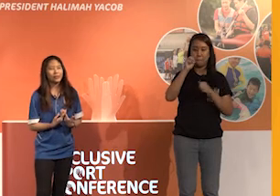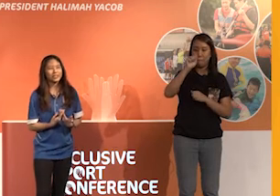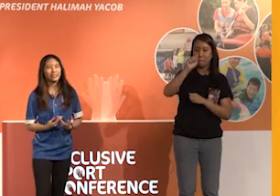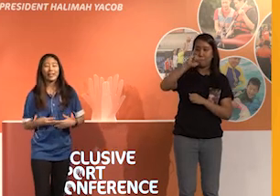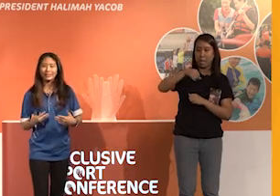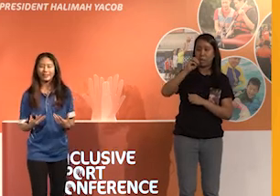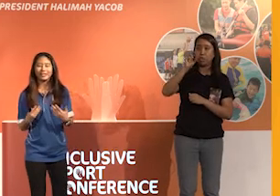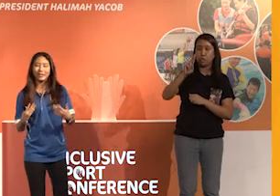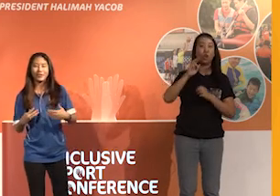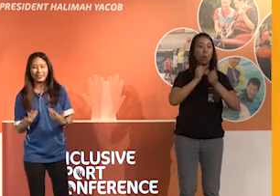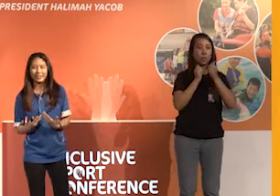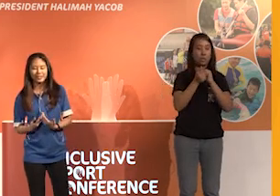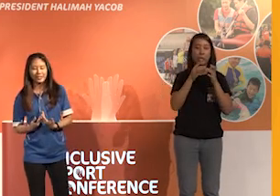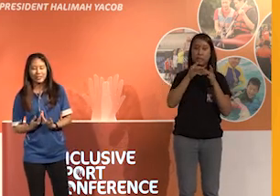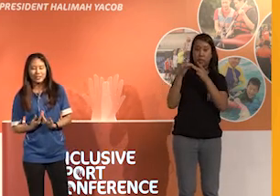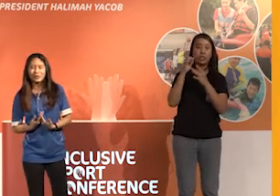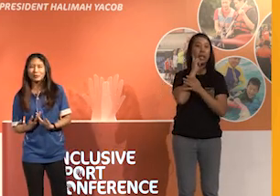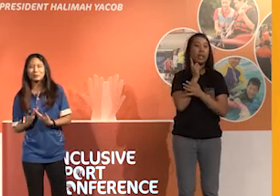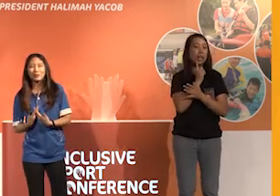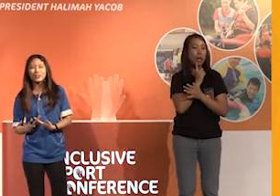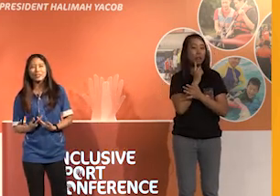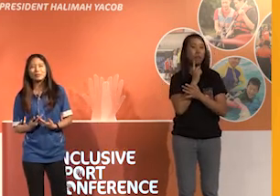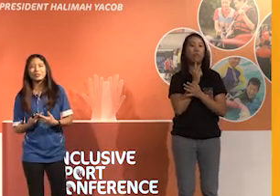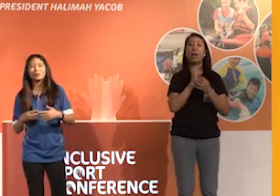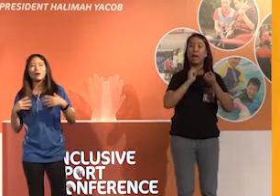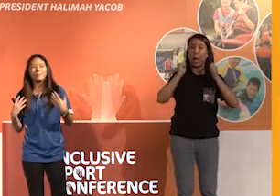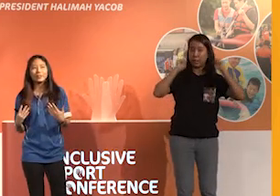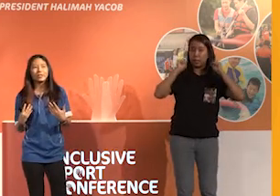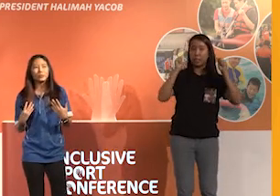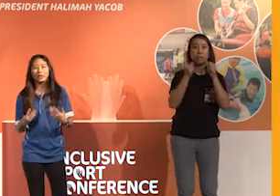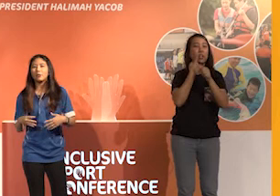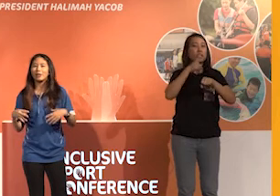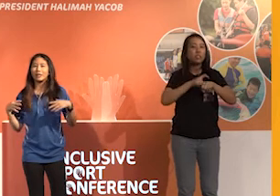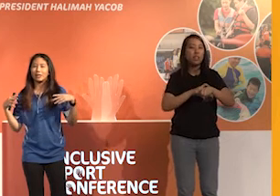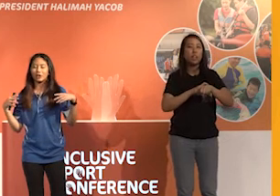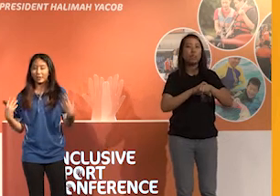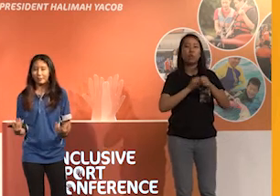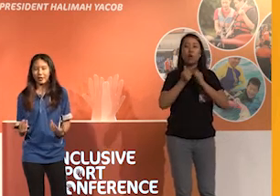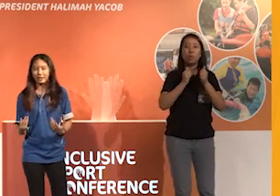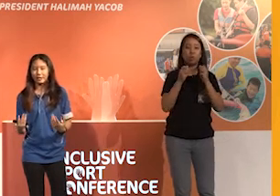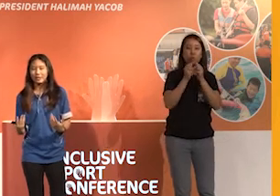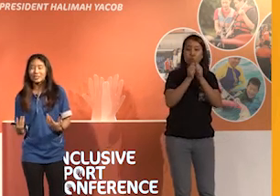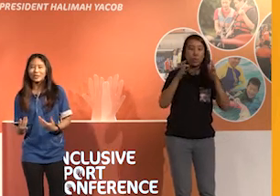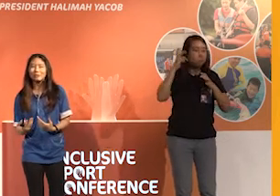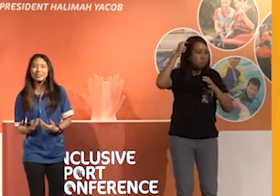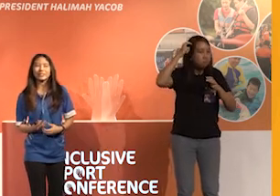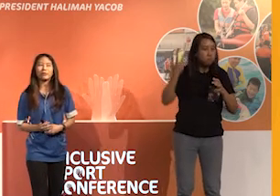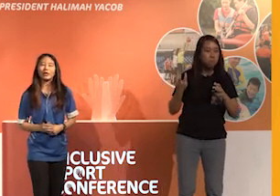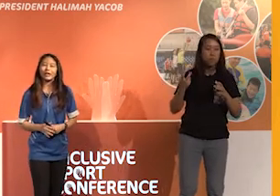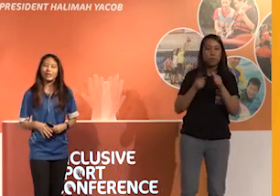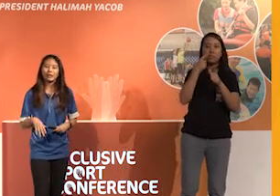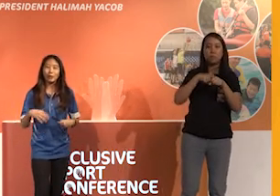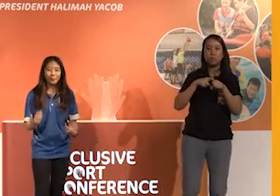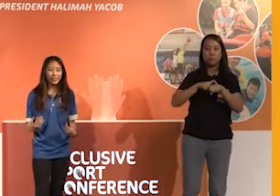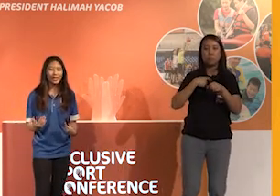especially as a deaf athlete. So it was my first time actually competing without my cochlear implant. So that means that